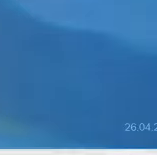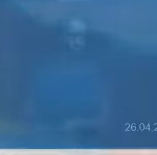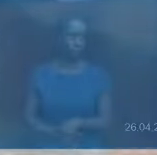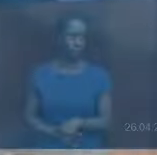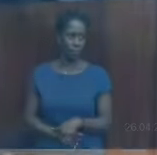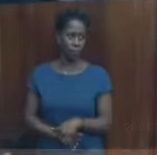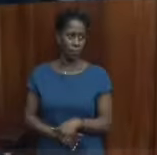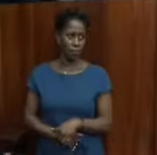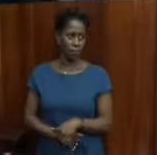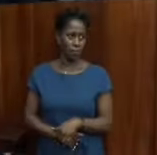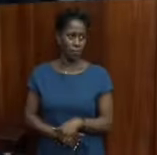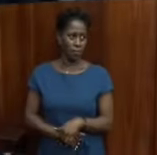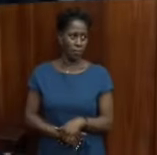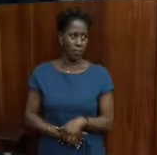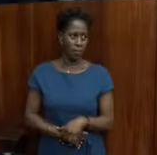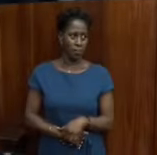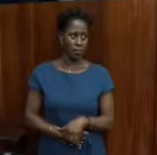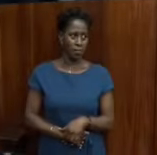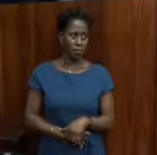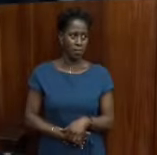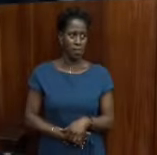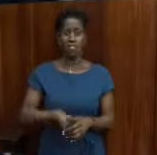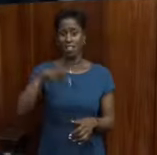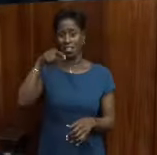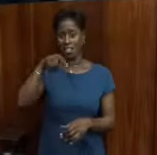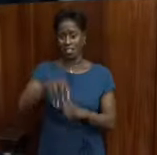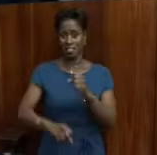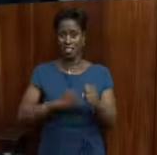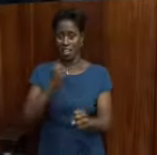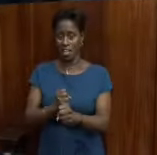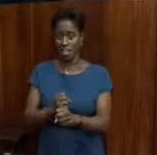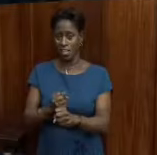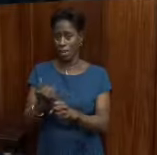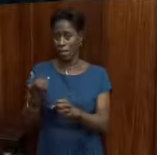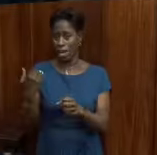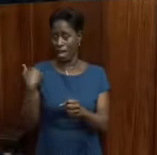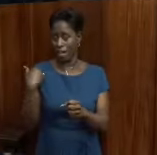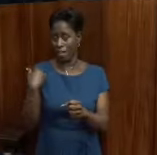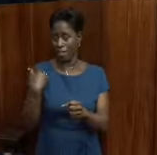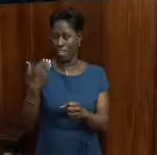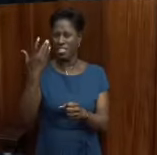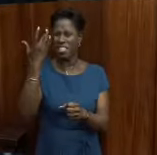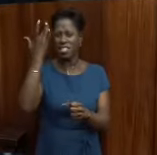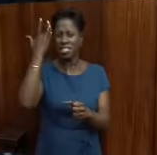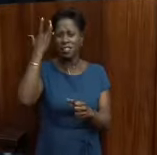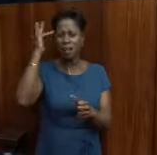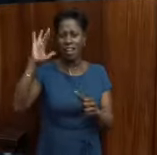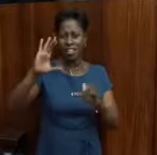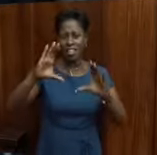This year, we will establish smart classrooms and a virtual learning environment in secondary schools.